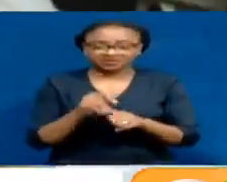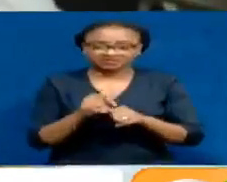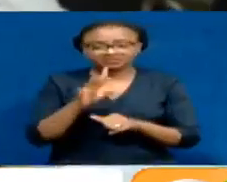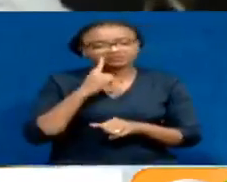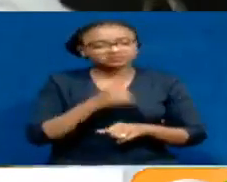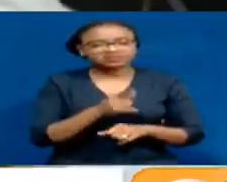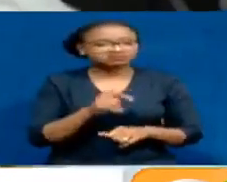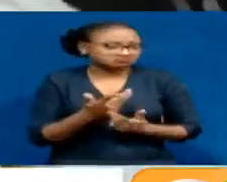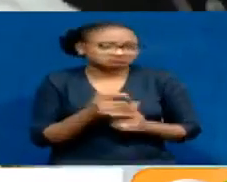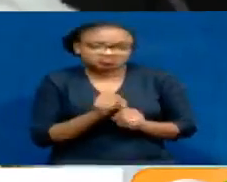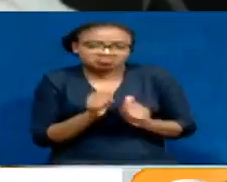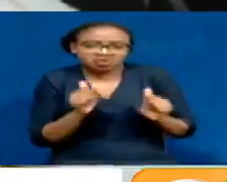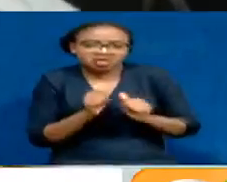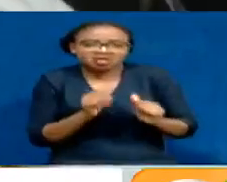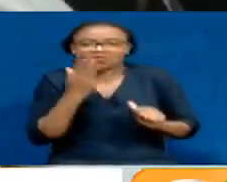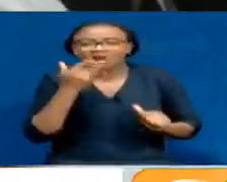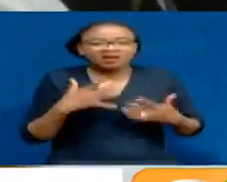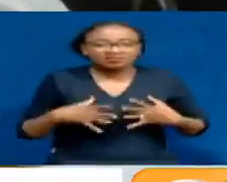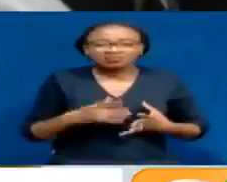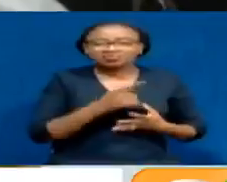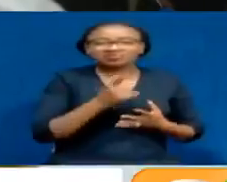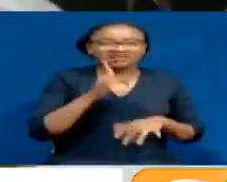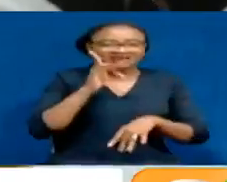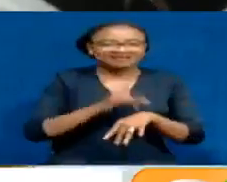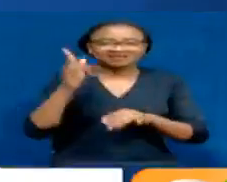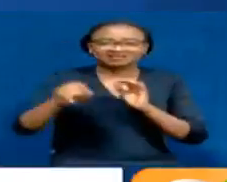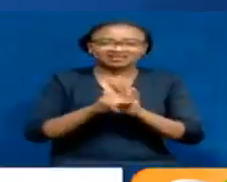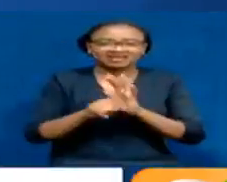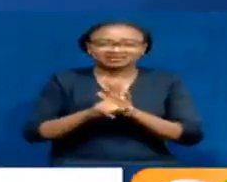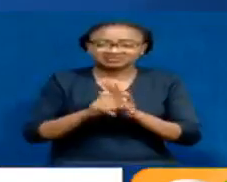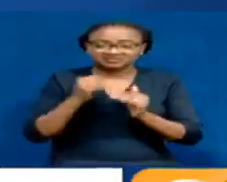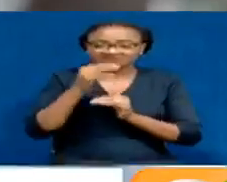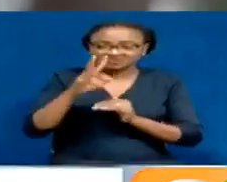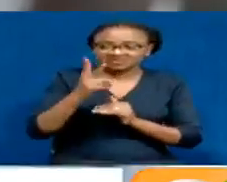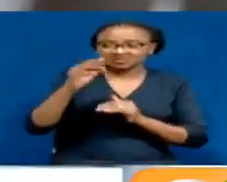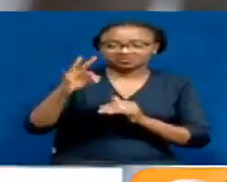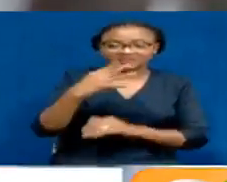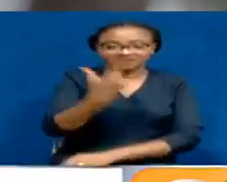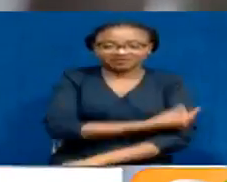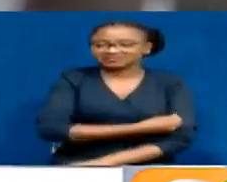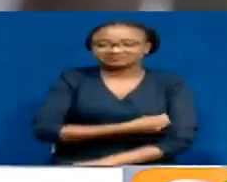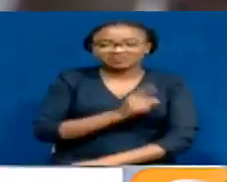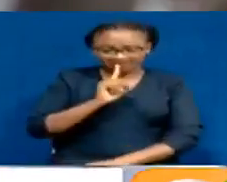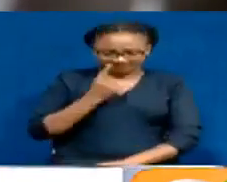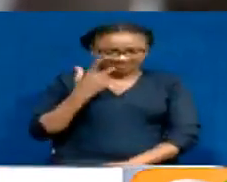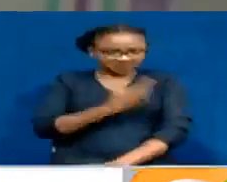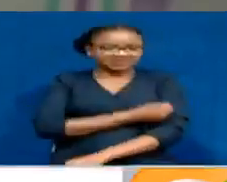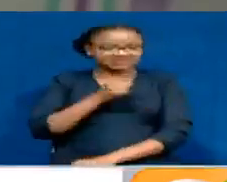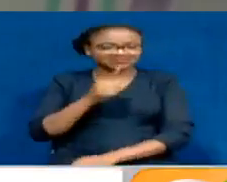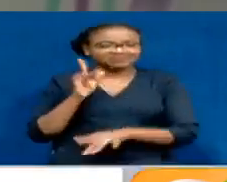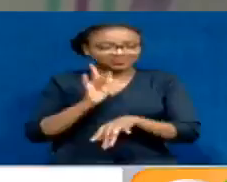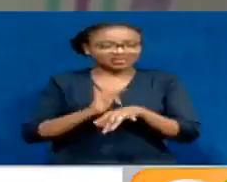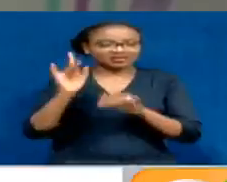also found to be well tolerated, with lower incidence of side effects after second and third doses than after first